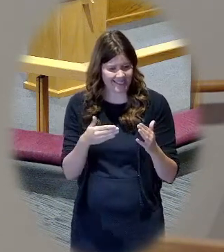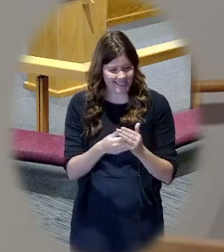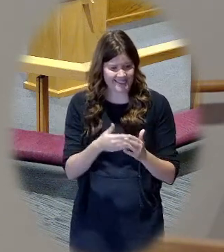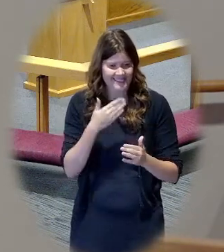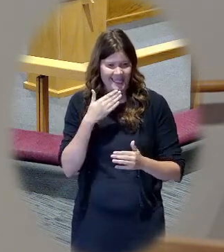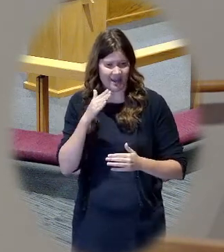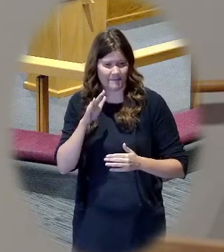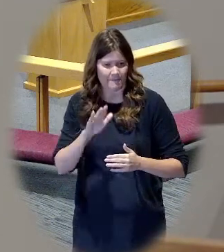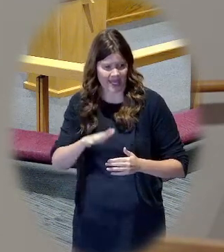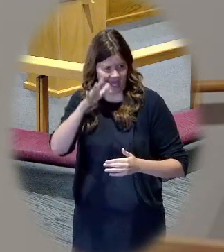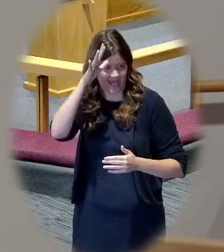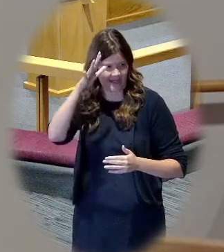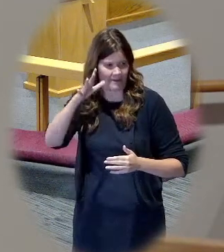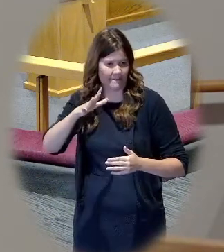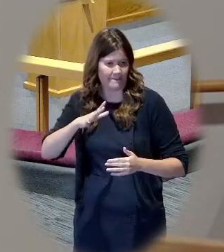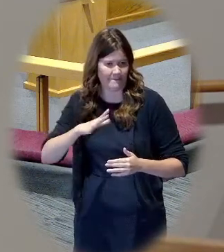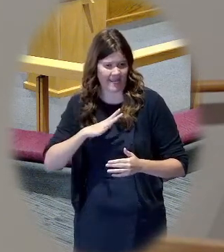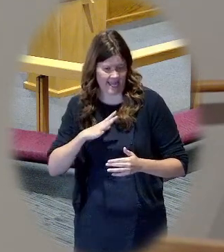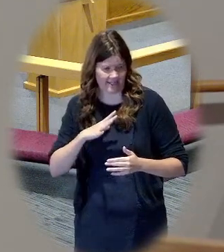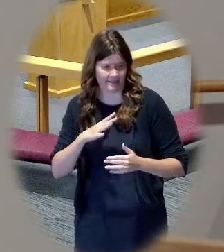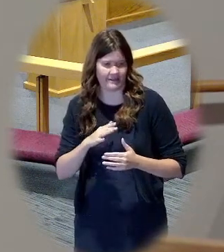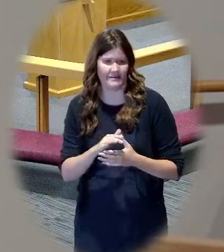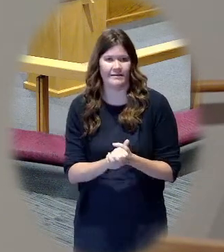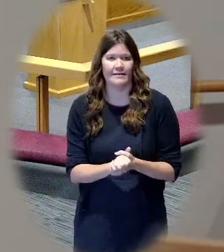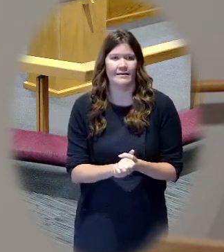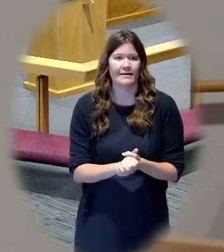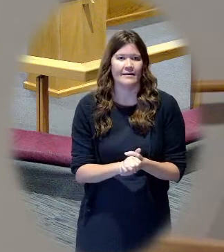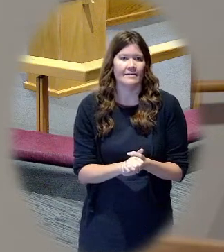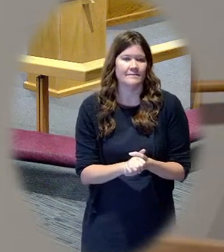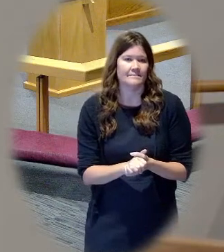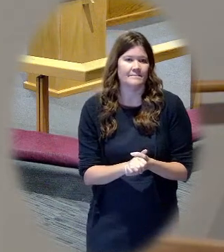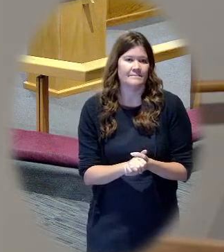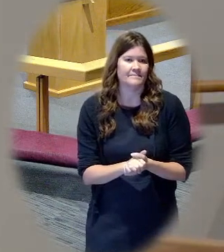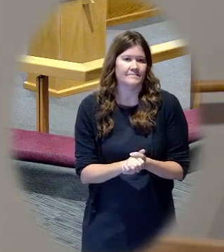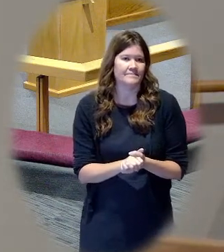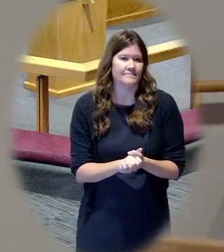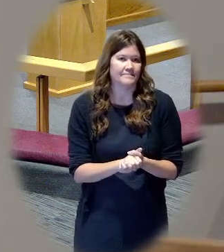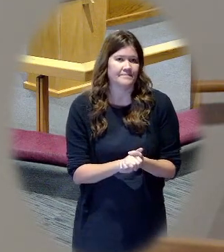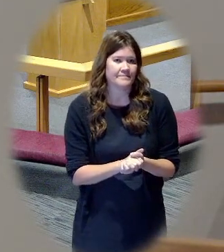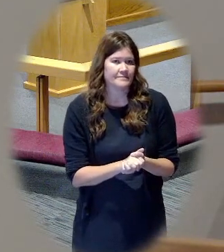anti-dikaios, her unrighteousness, her unjustification.